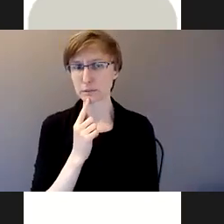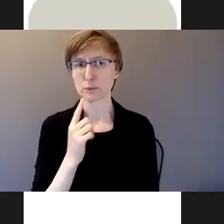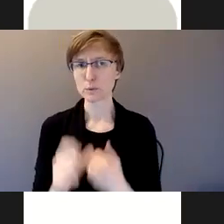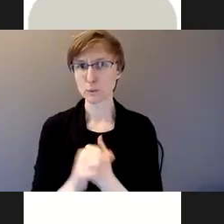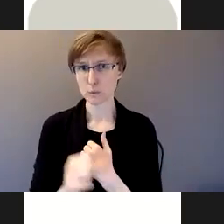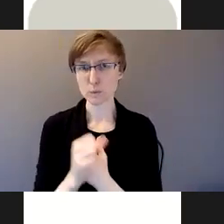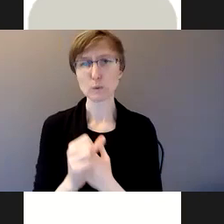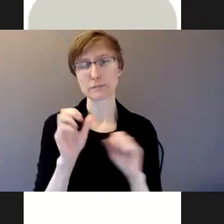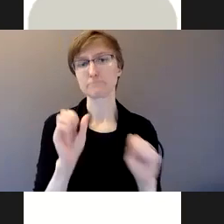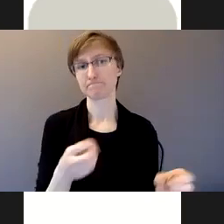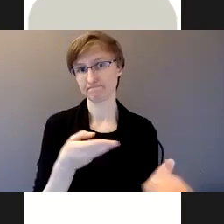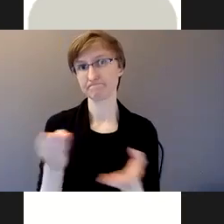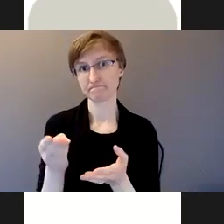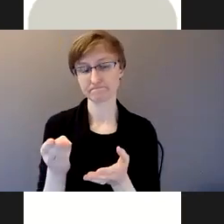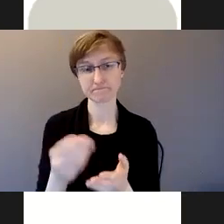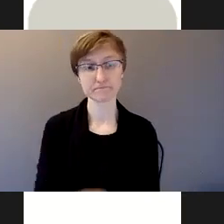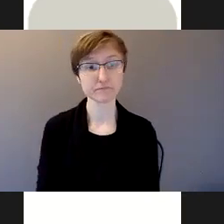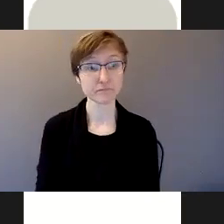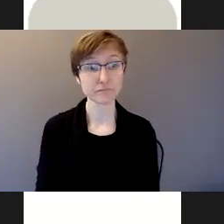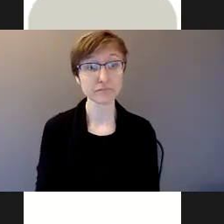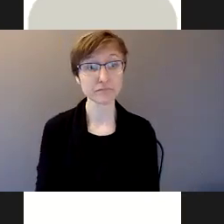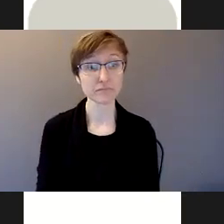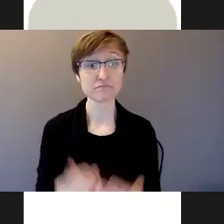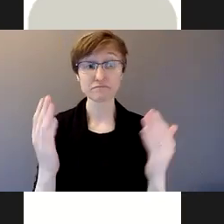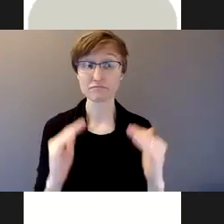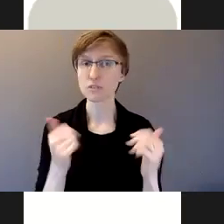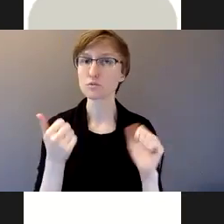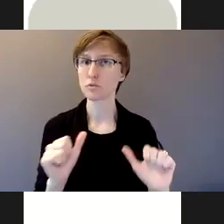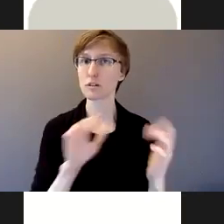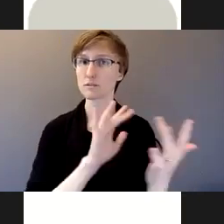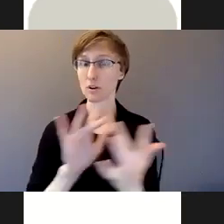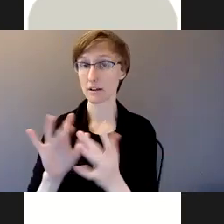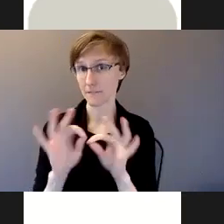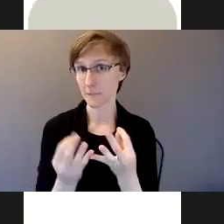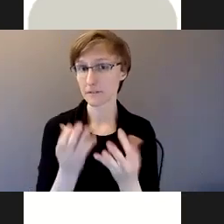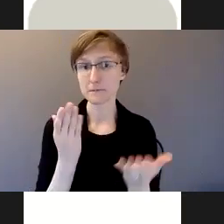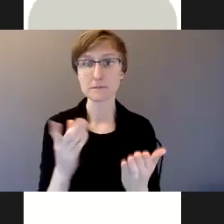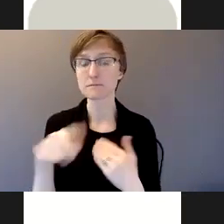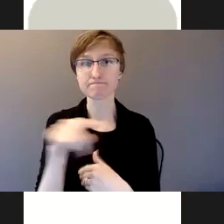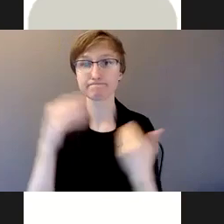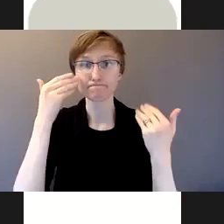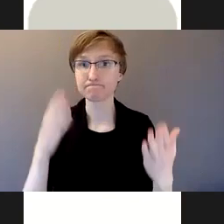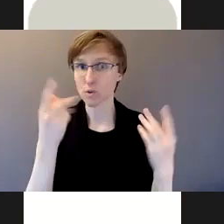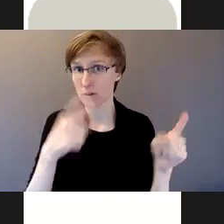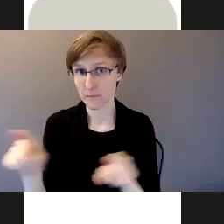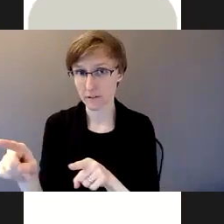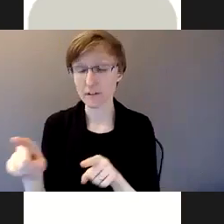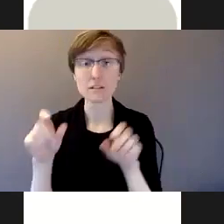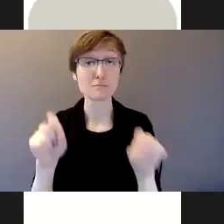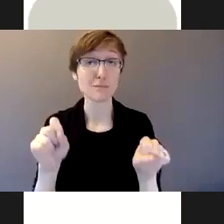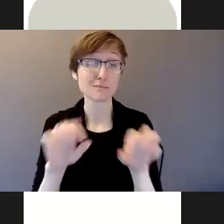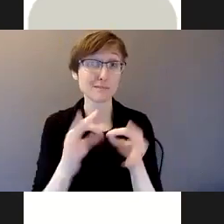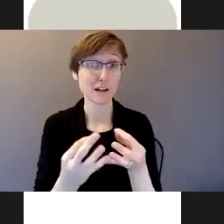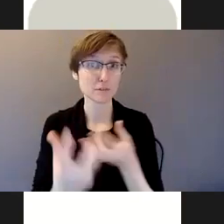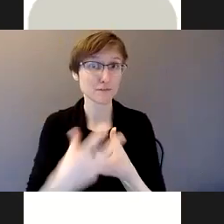Trying to find family members can be really helpful because they may not know what's happening and maybe they can take steps to help. That may involve the appointment of a power of